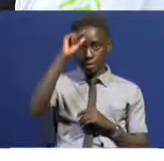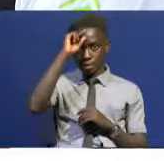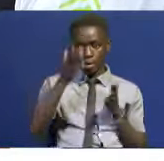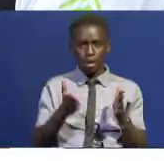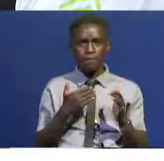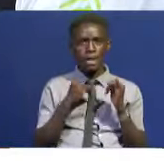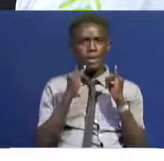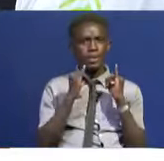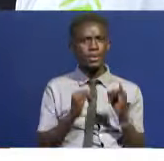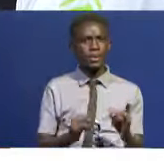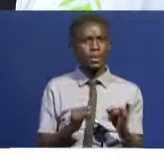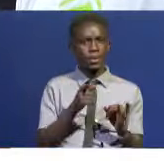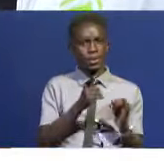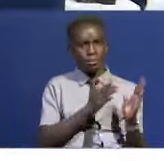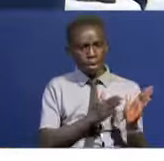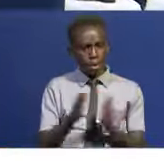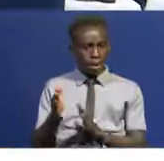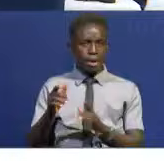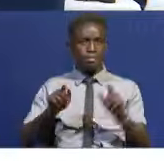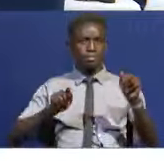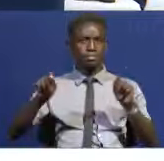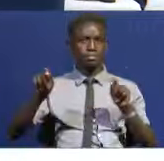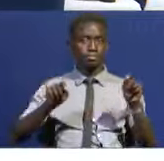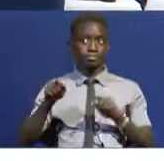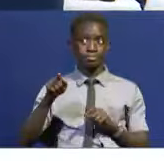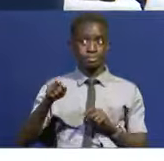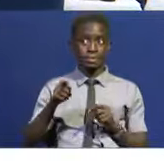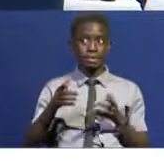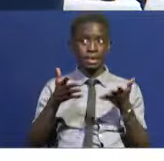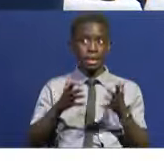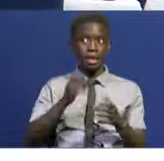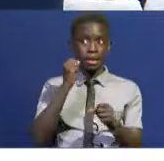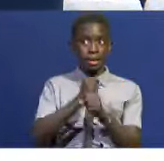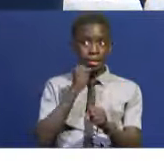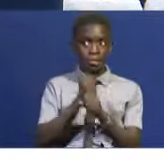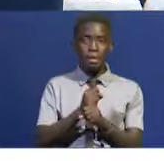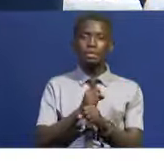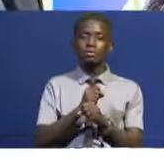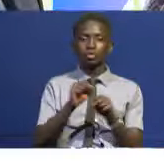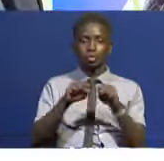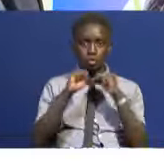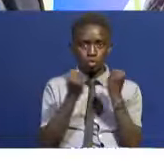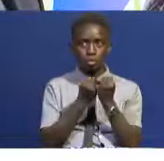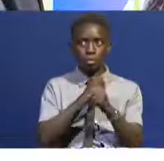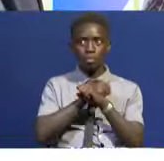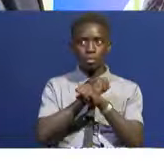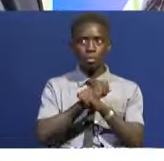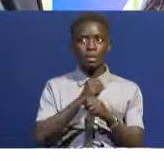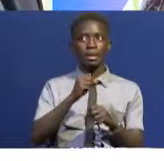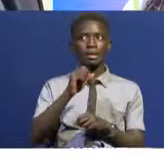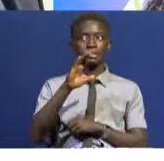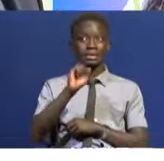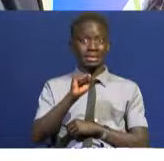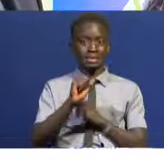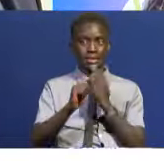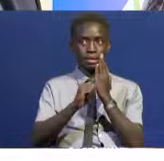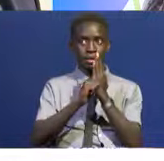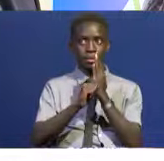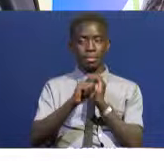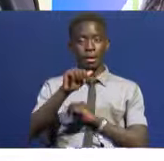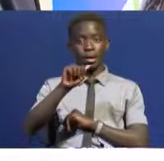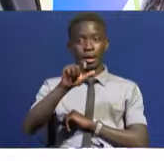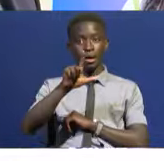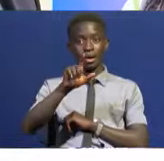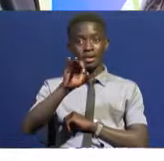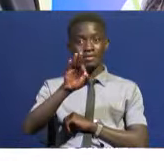measures aimed at governing their operations. Labour and Social Protection Cabinet Secretary Dr. Alfred Mutua says the new regulations are